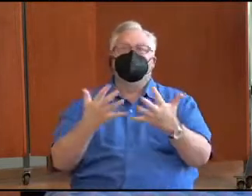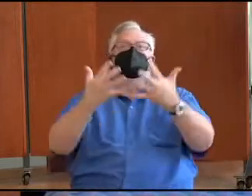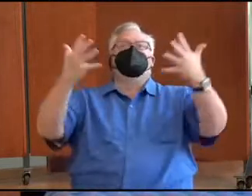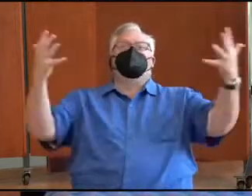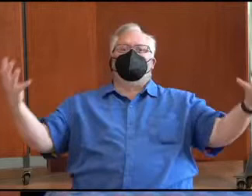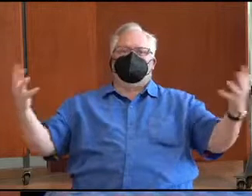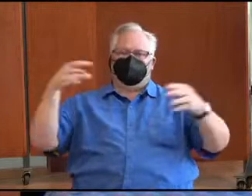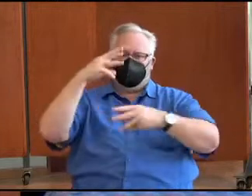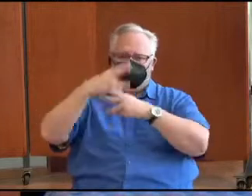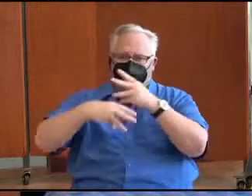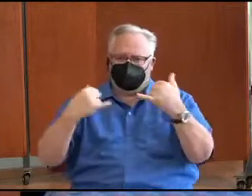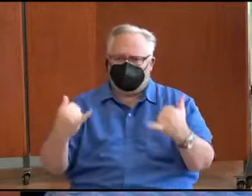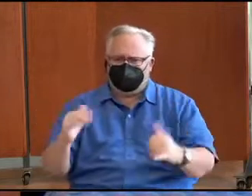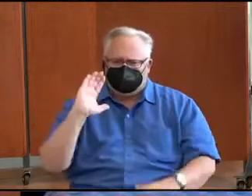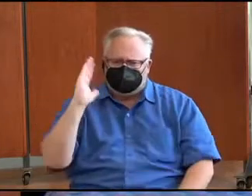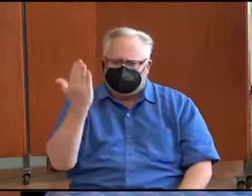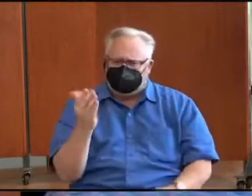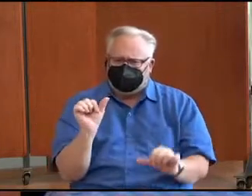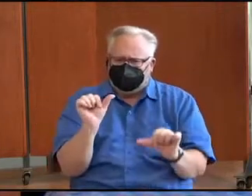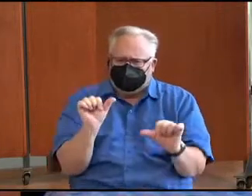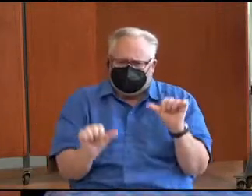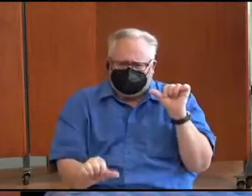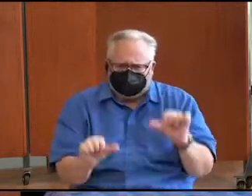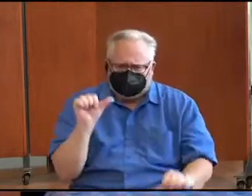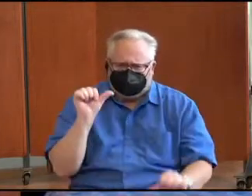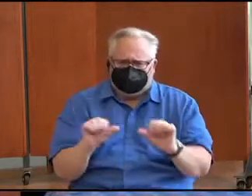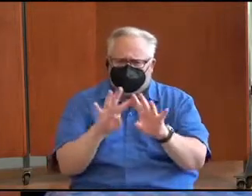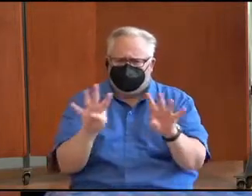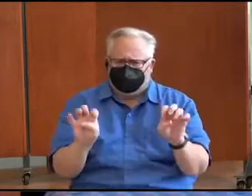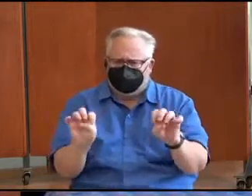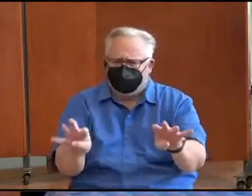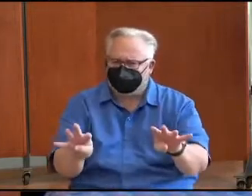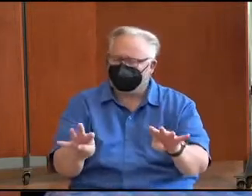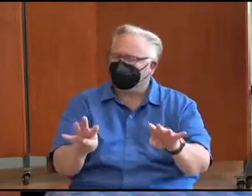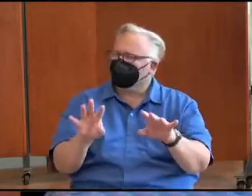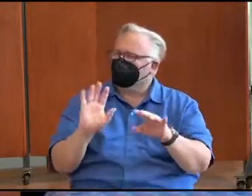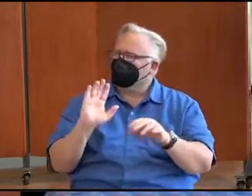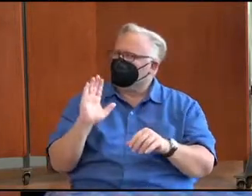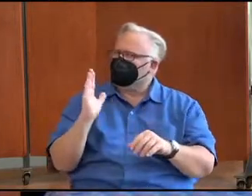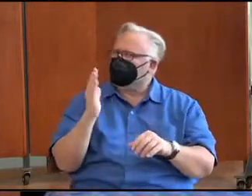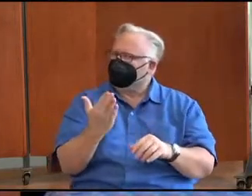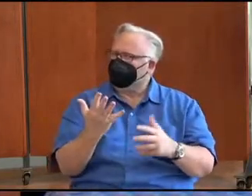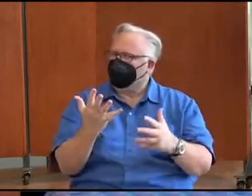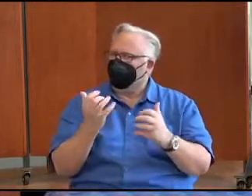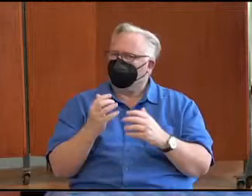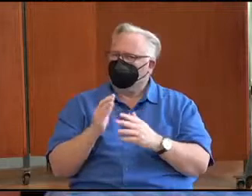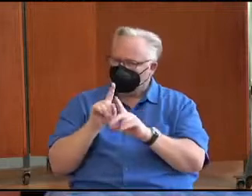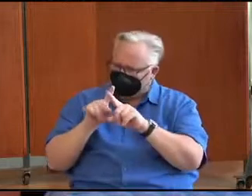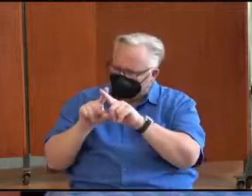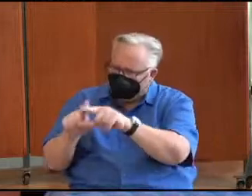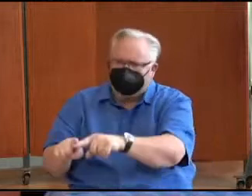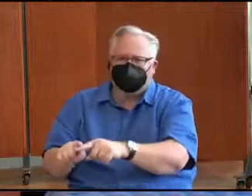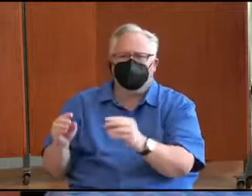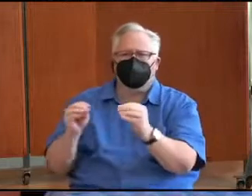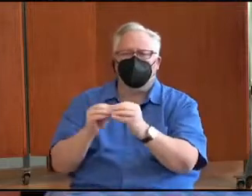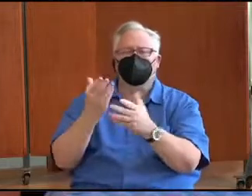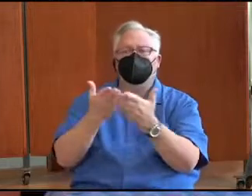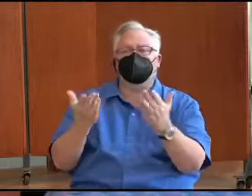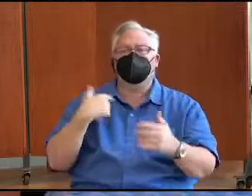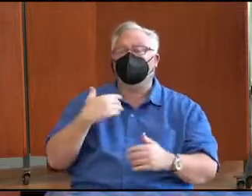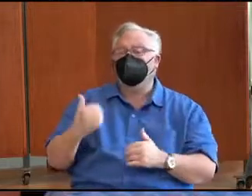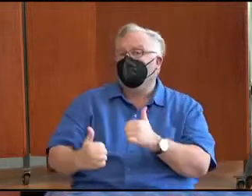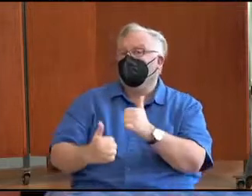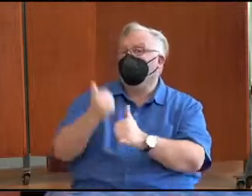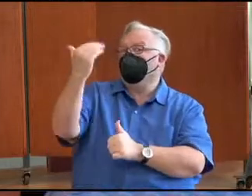it matters that we lean into what we most know to be true, that we lean into